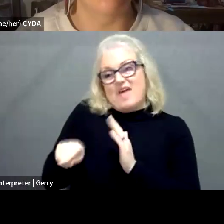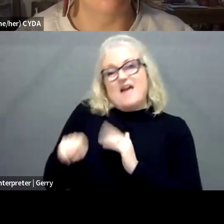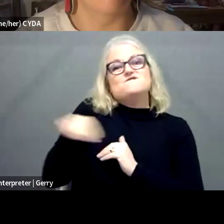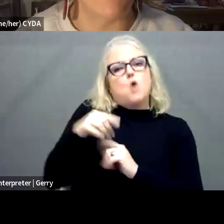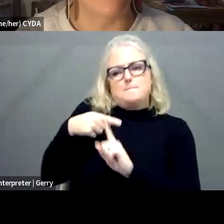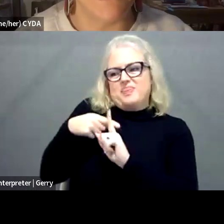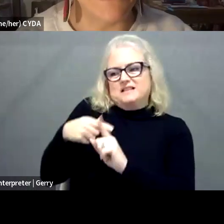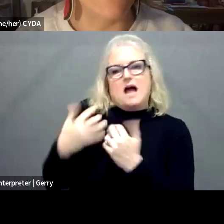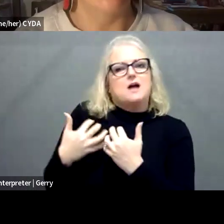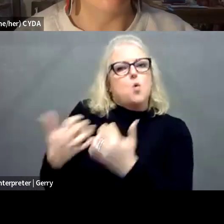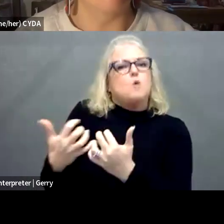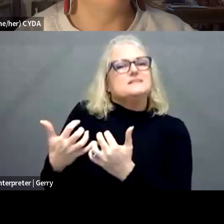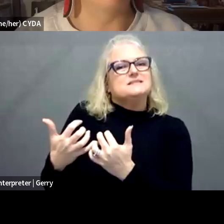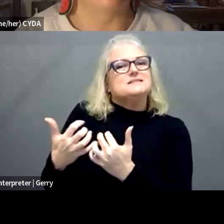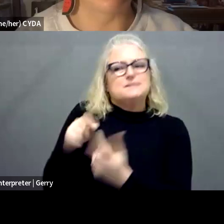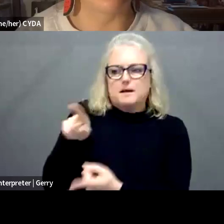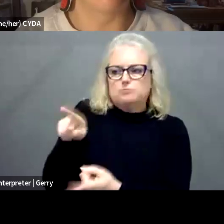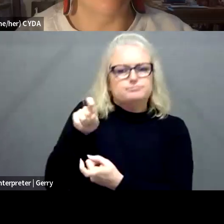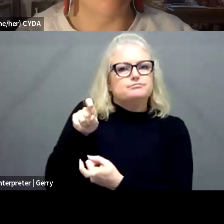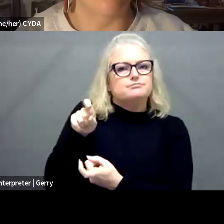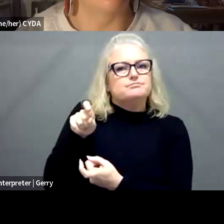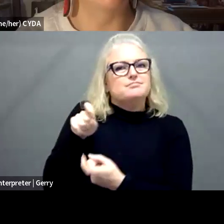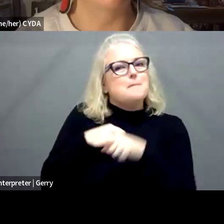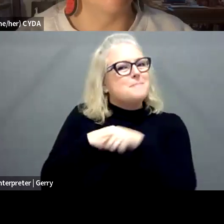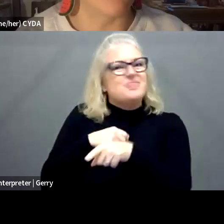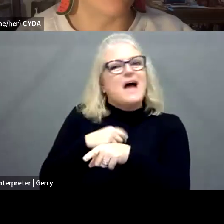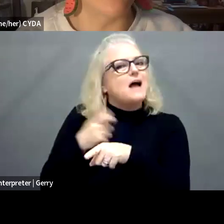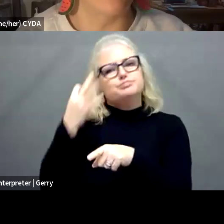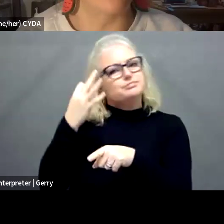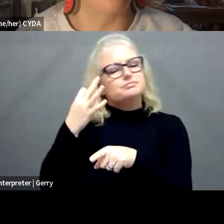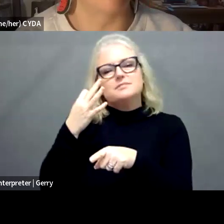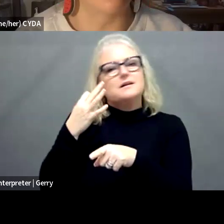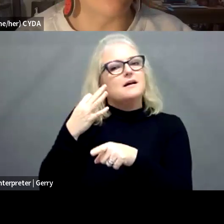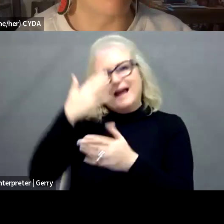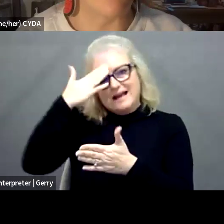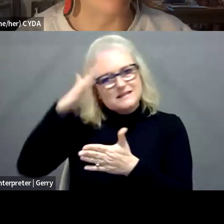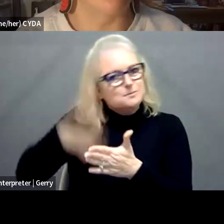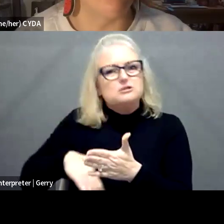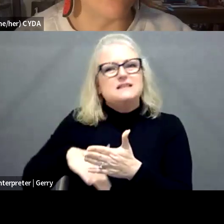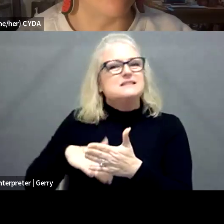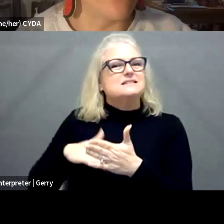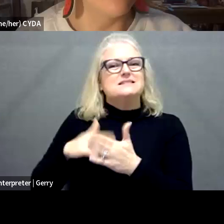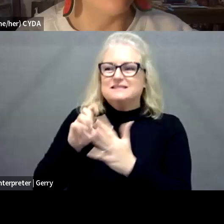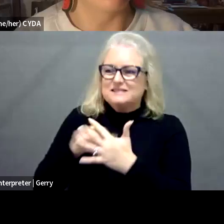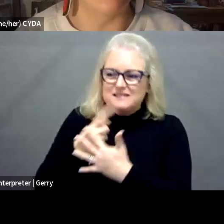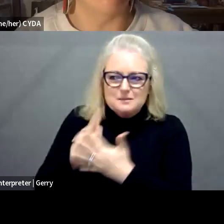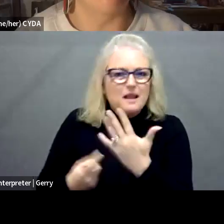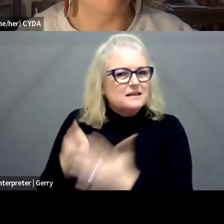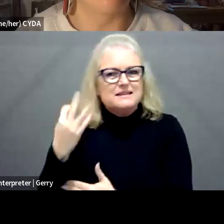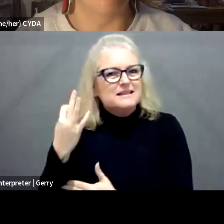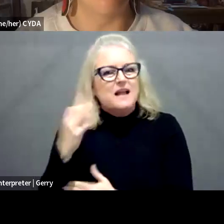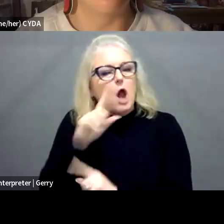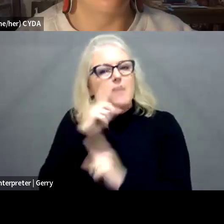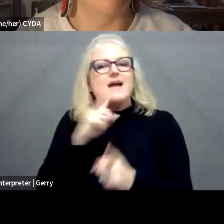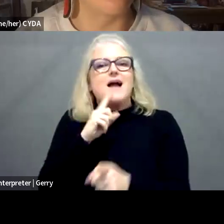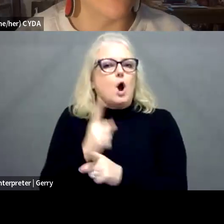doesn't necessarily mean that they have lived experience of a particular marginalization or that they would be able to comment on the